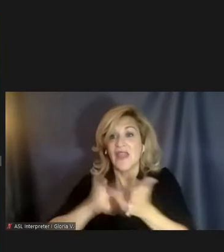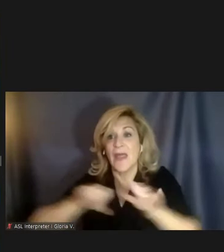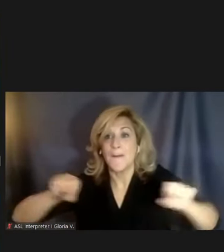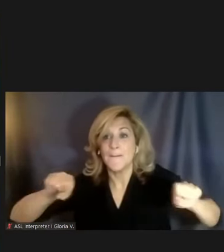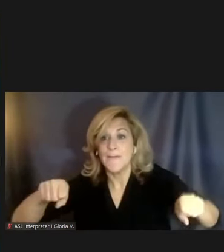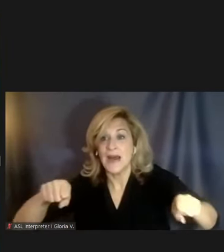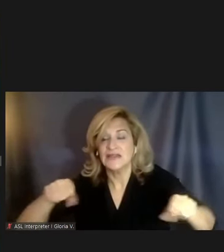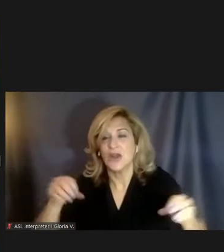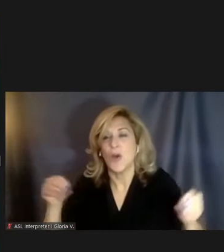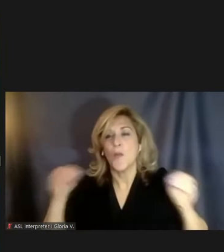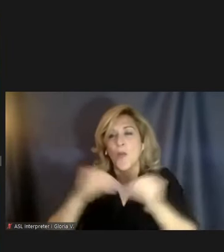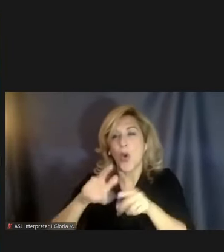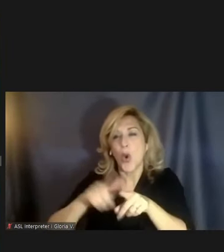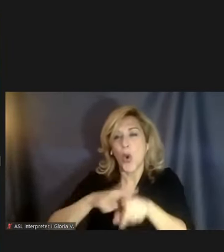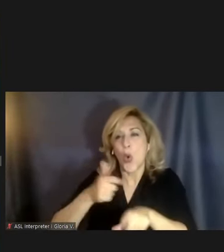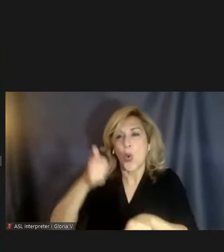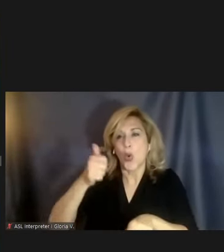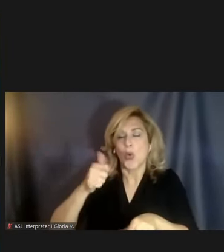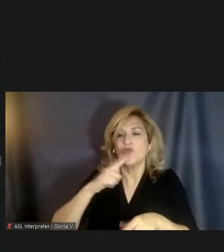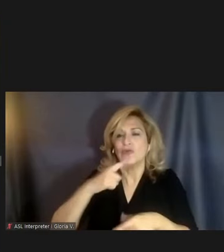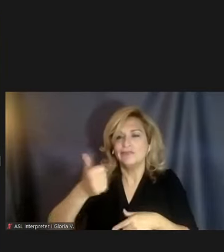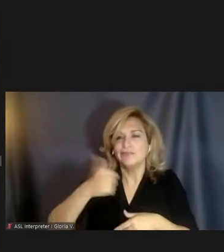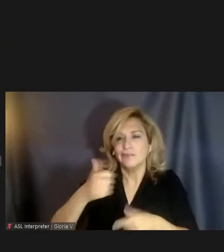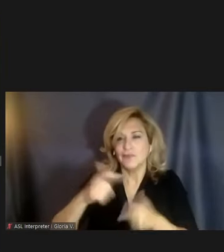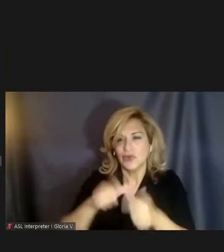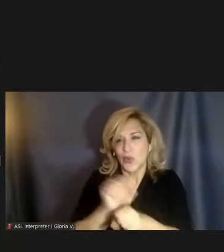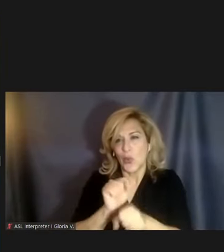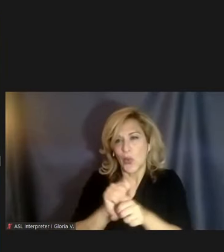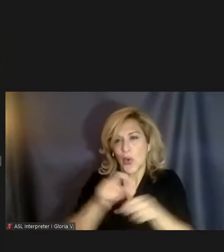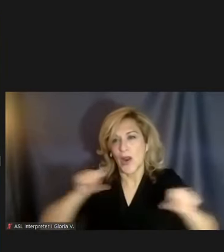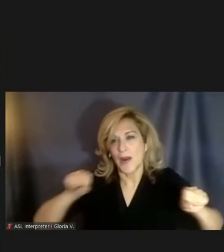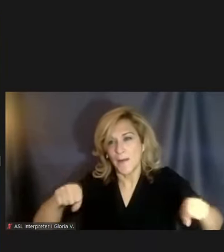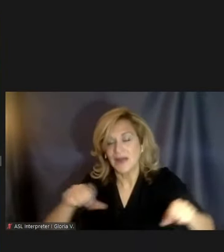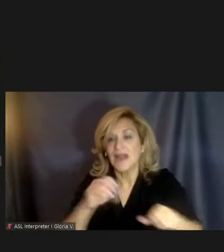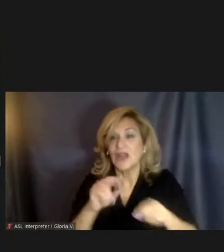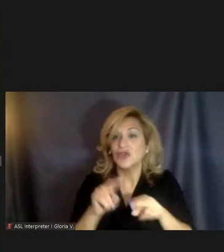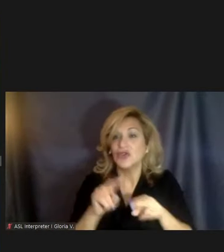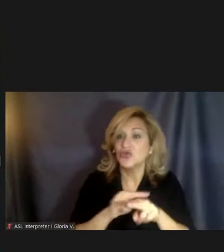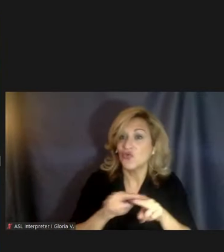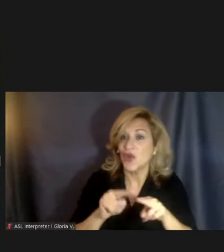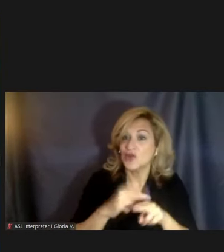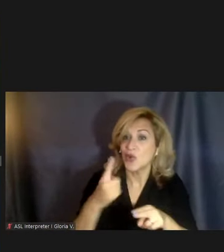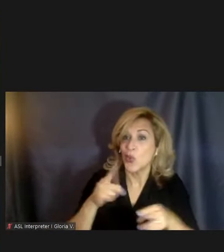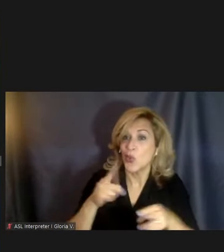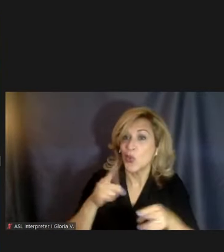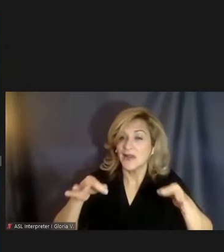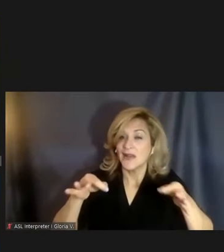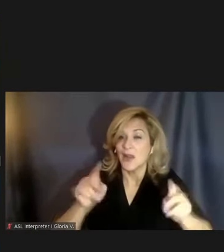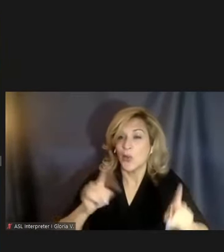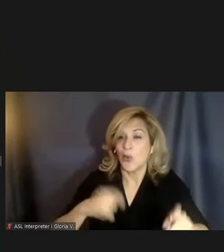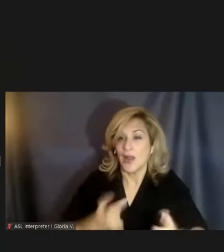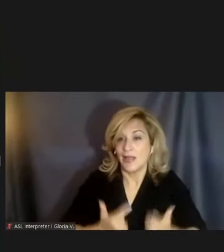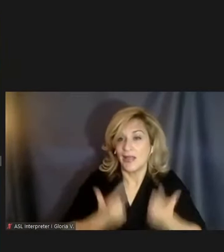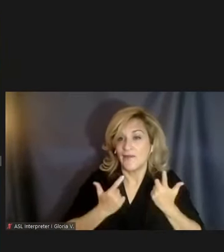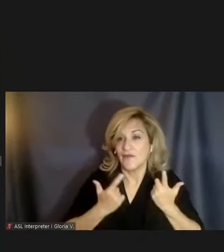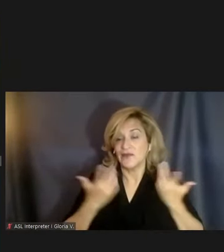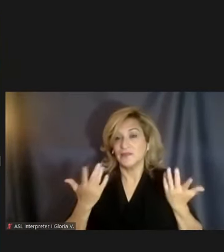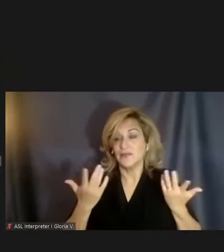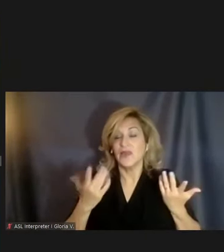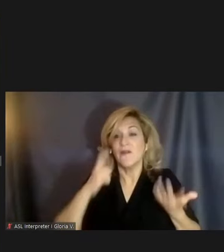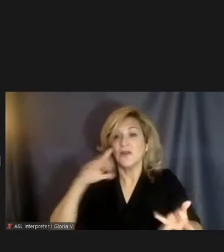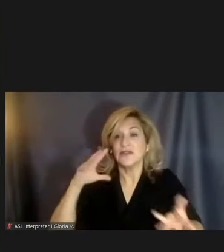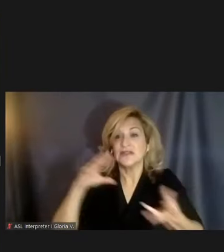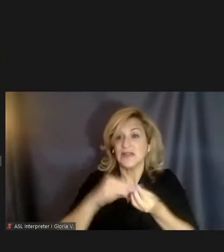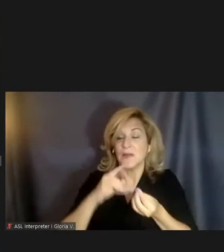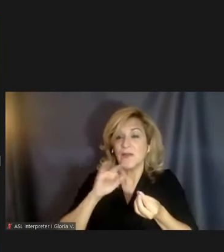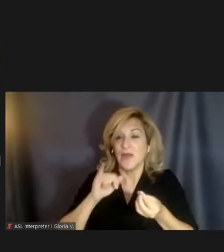longer, and I'd be tired getting to work on a bicycle. And trains are always delayed around where I live. To sum up, congestion pricing everywhere